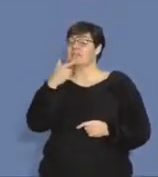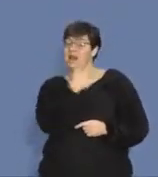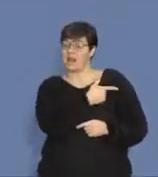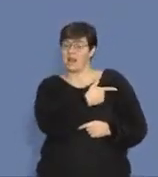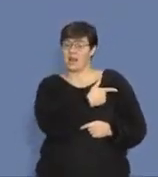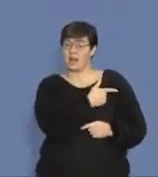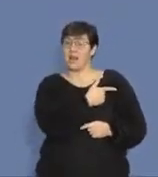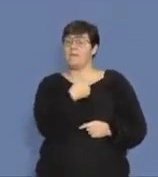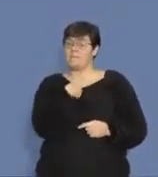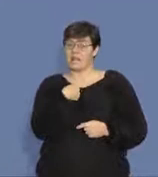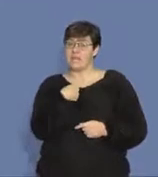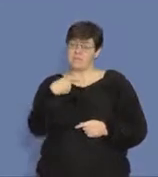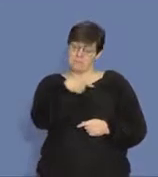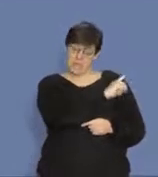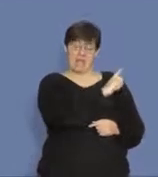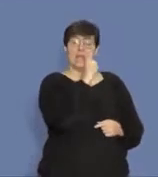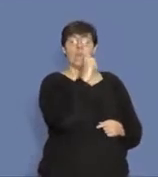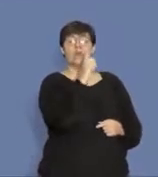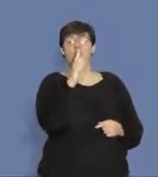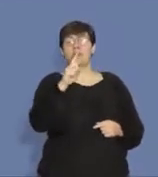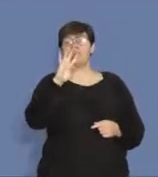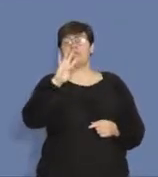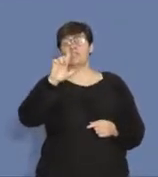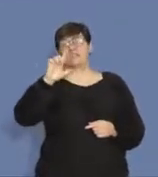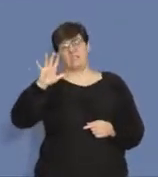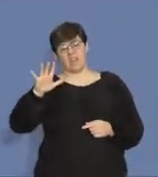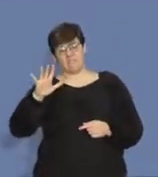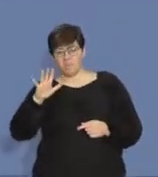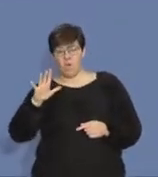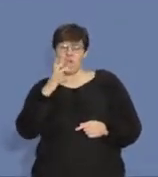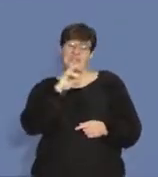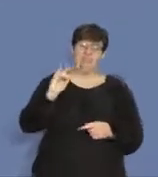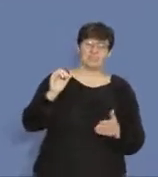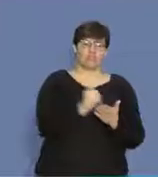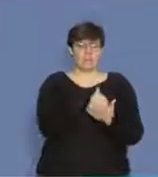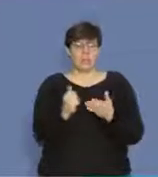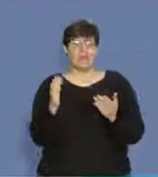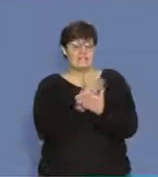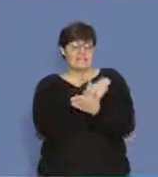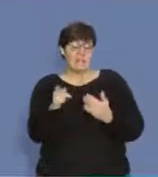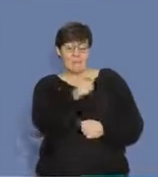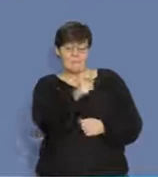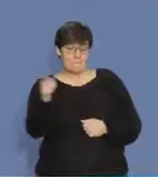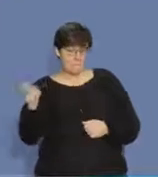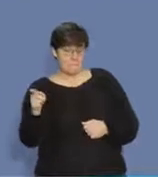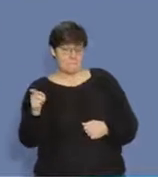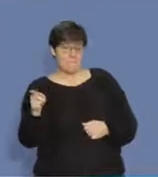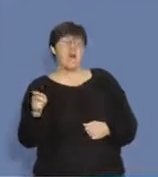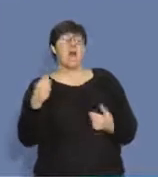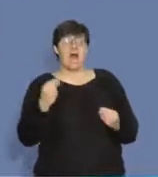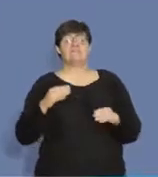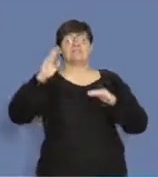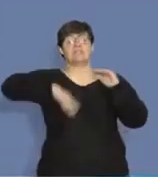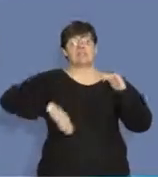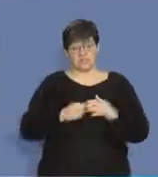you 11,475 for cash and credit sales, but some of those debtors are entitled to a